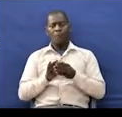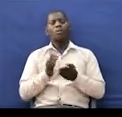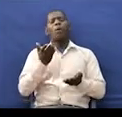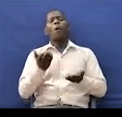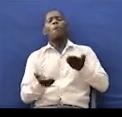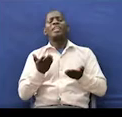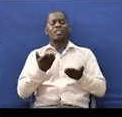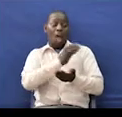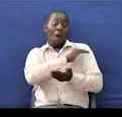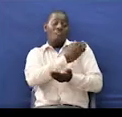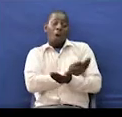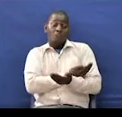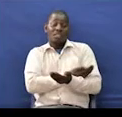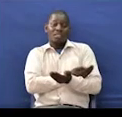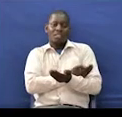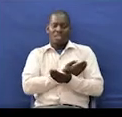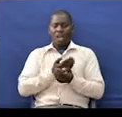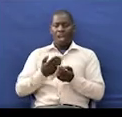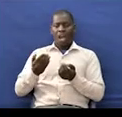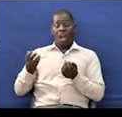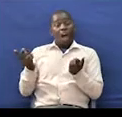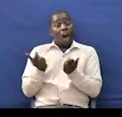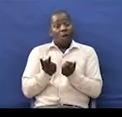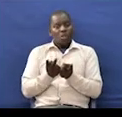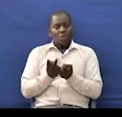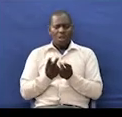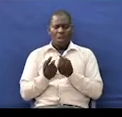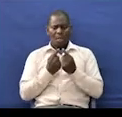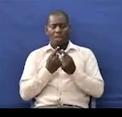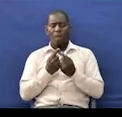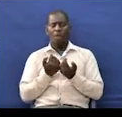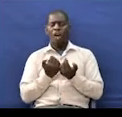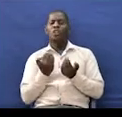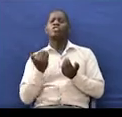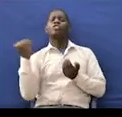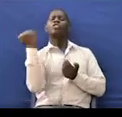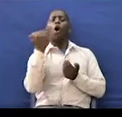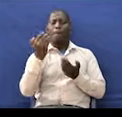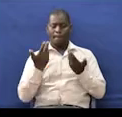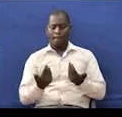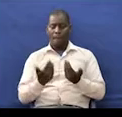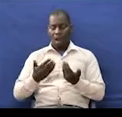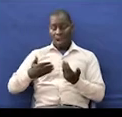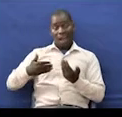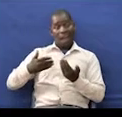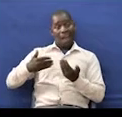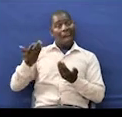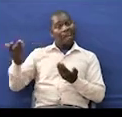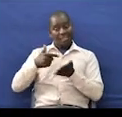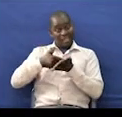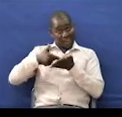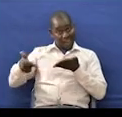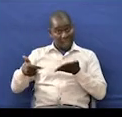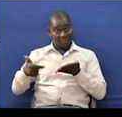of force can also be referred to as a torque. That is another name of which we can consider a moment of force. Let us write it,